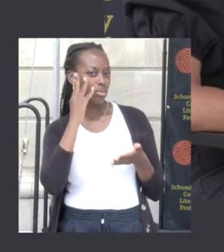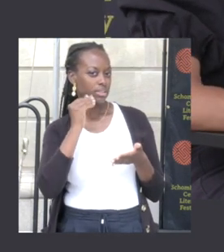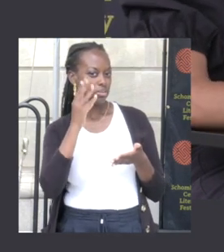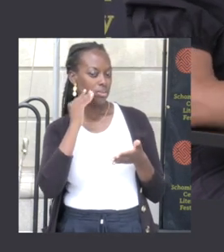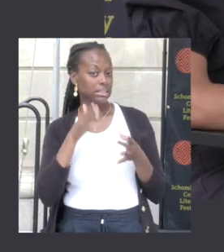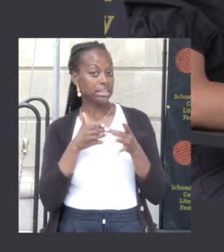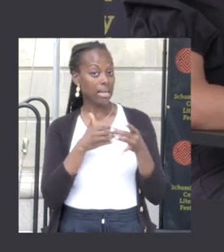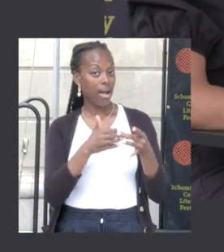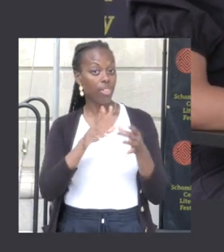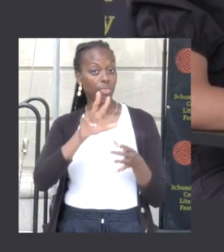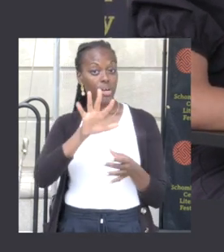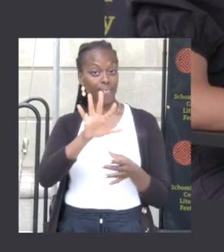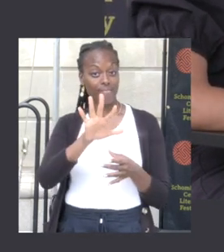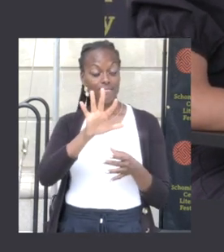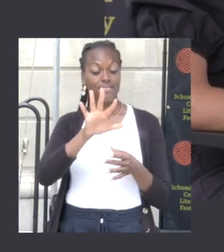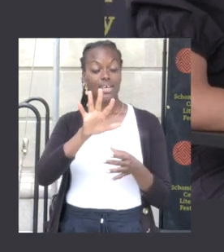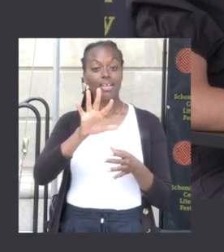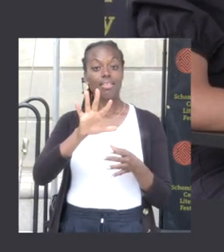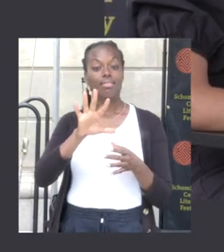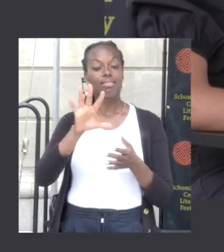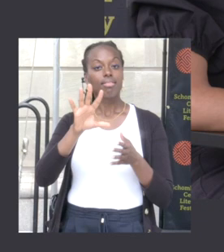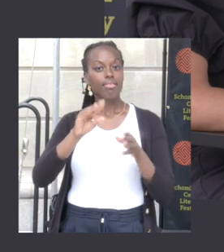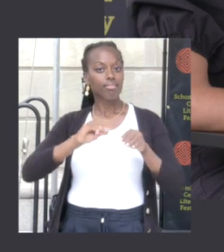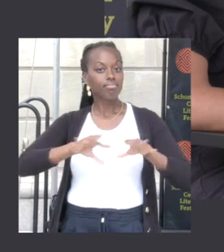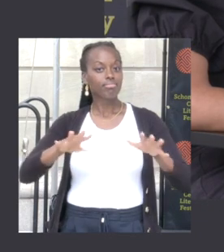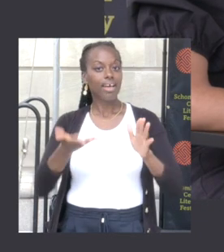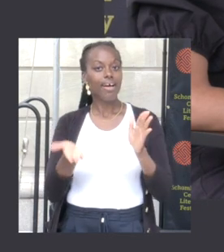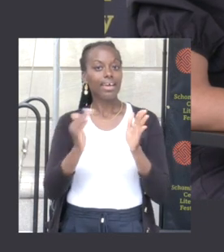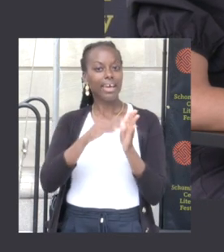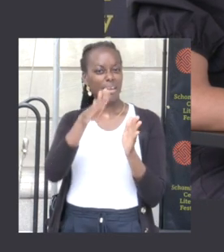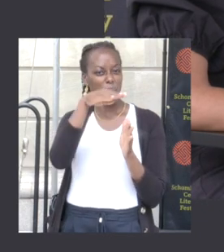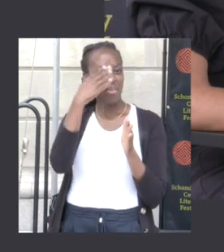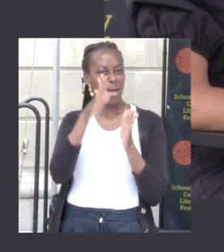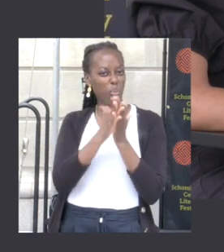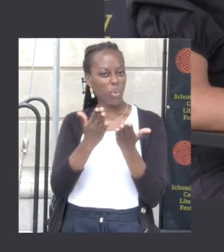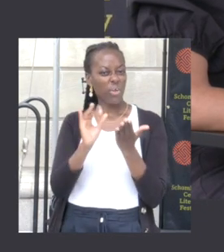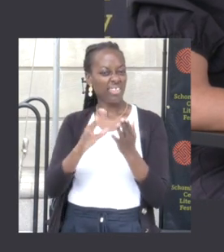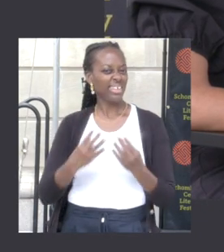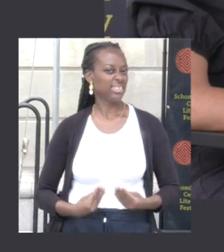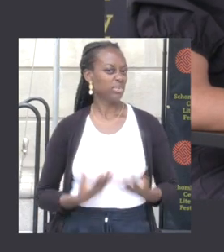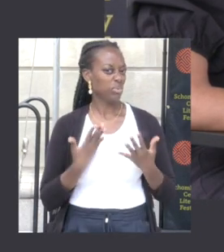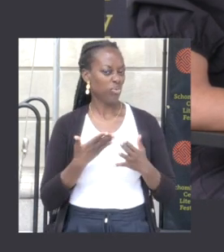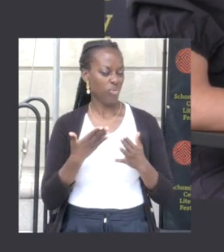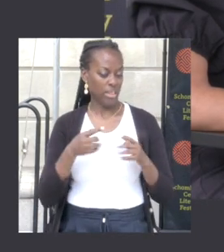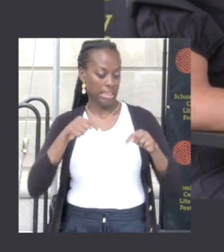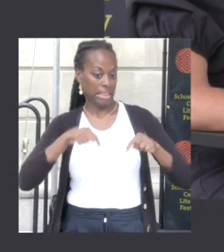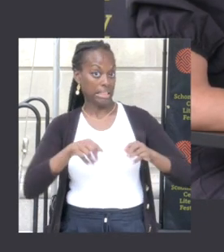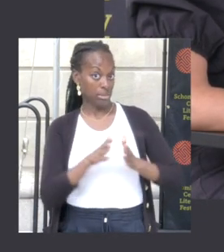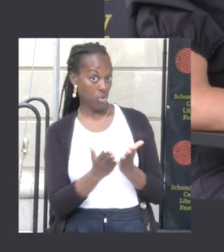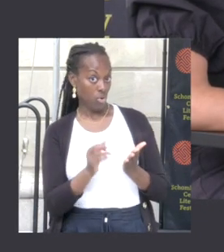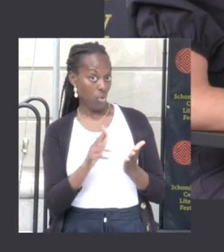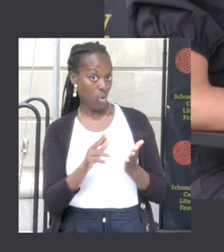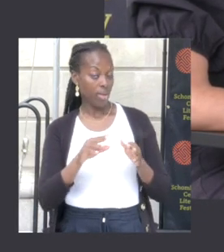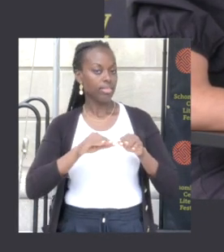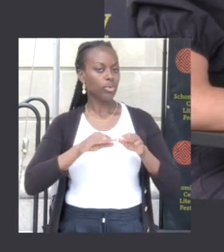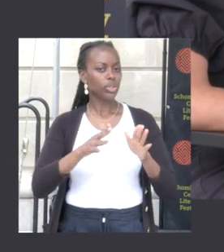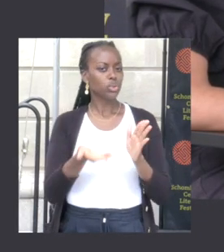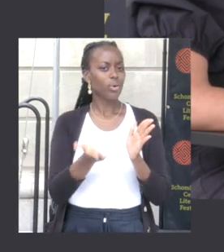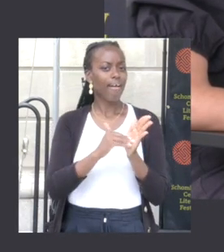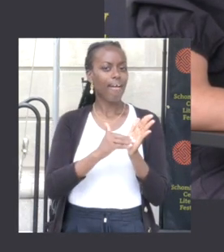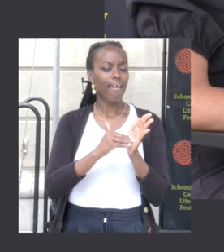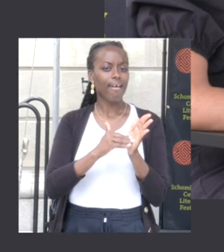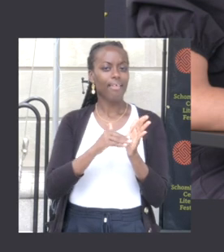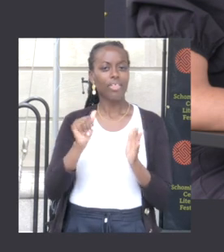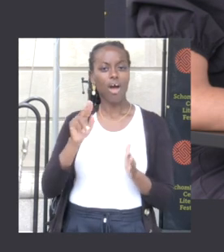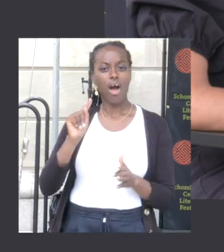anniversary reissue of Morrison's groundbreaking Black Book, a major inspiration for the volume before you, or the reissue of the autobiography of Malcolm